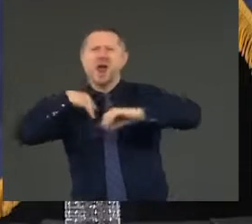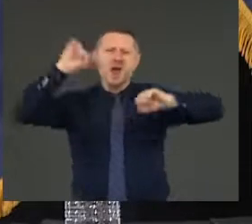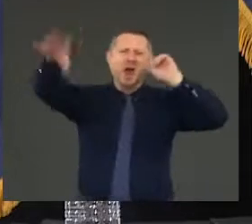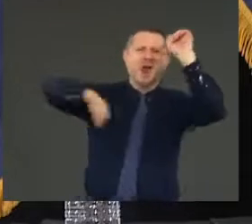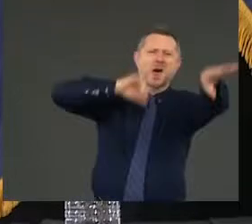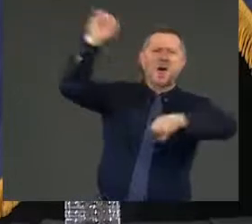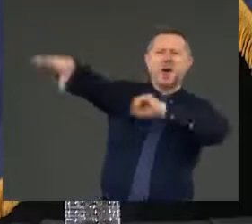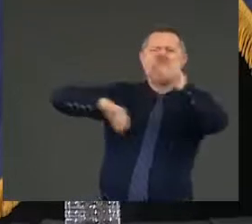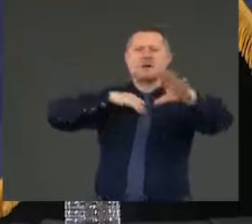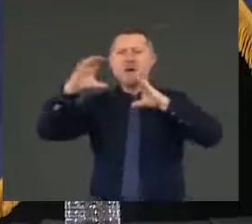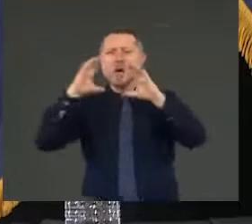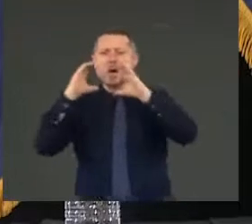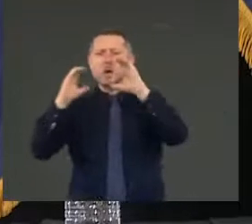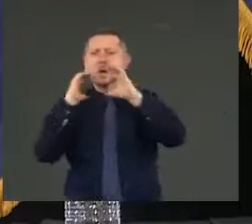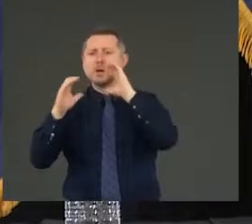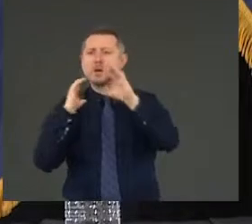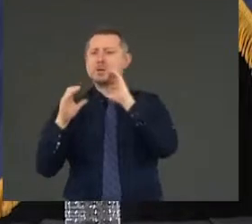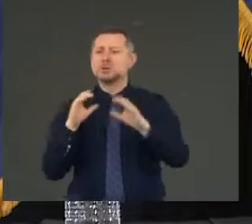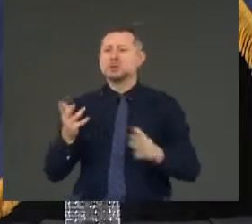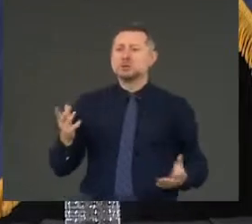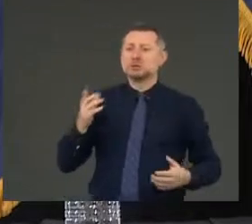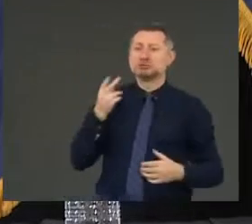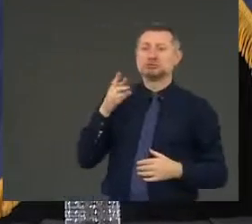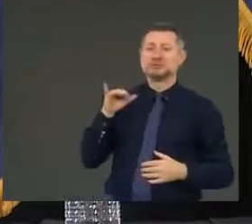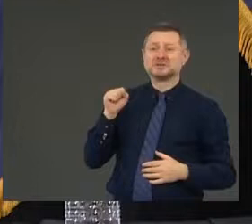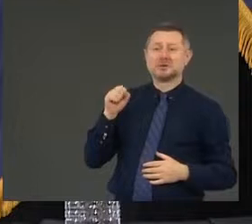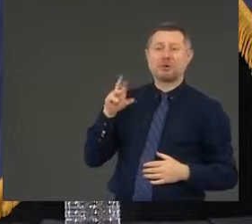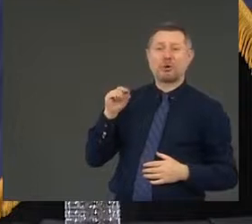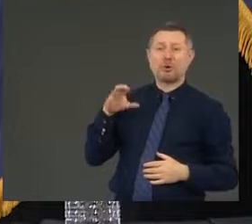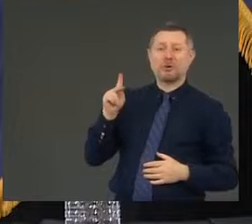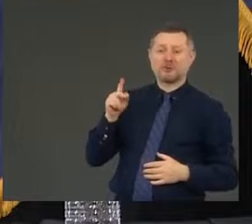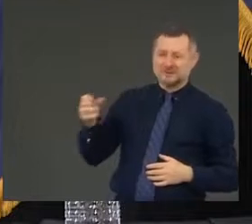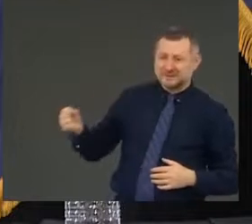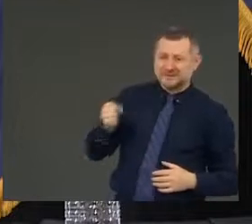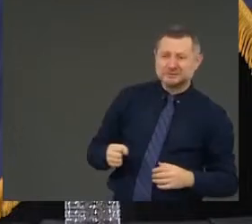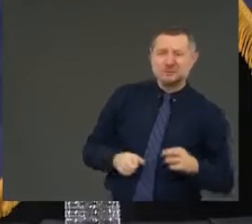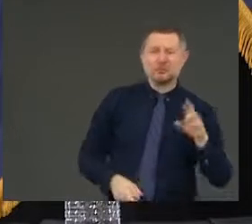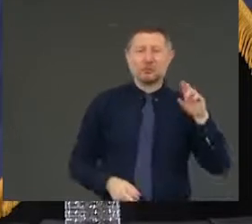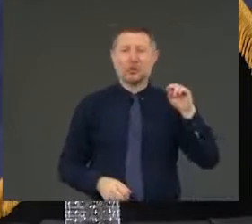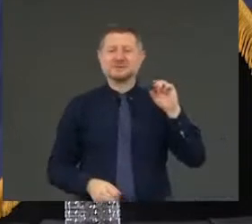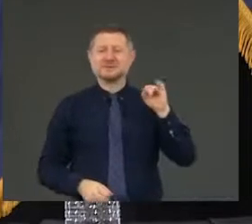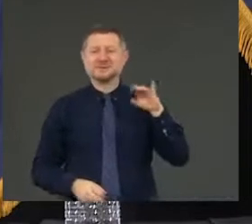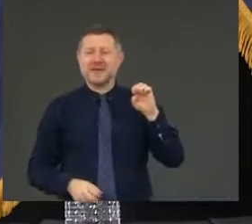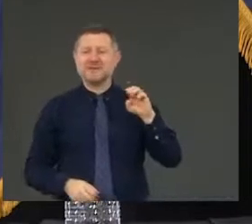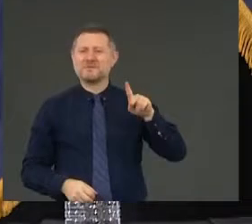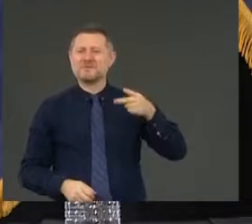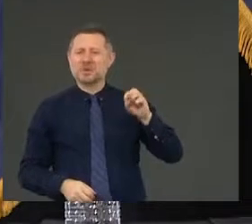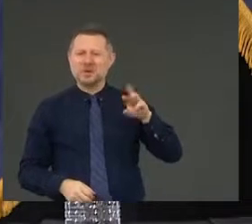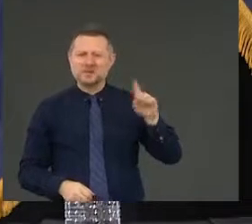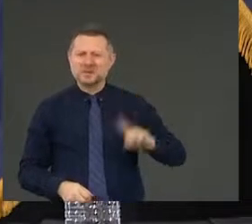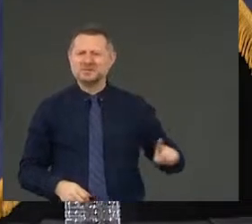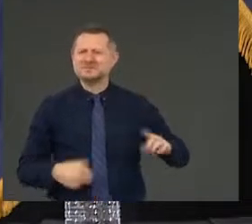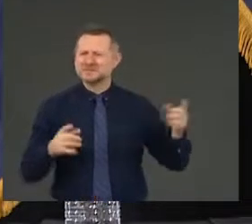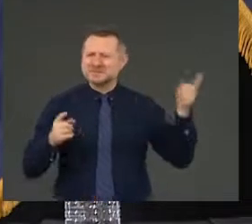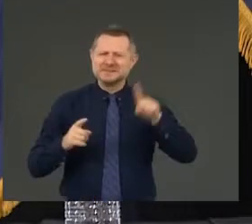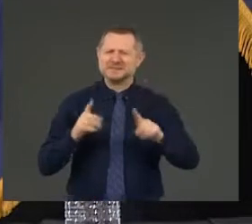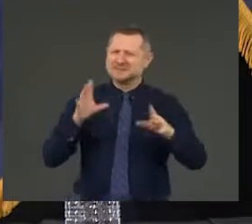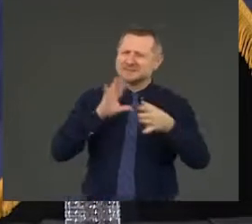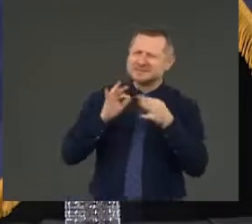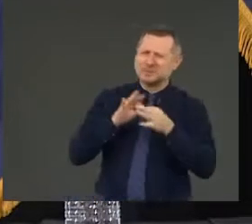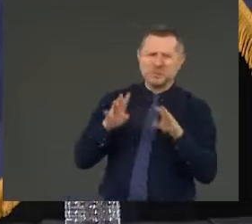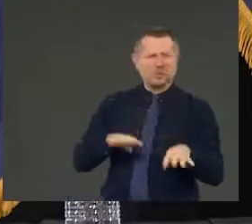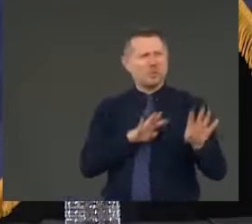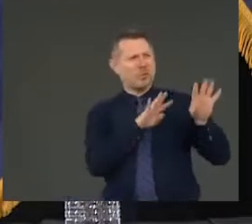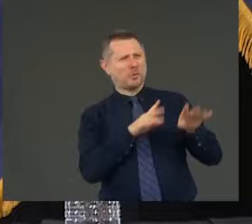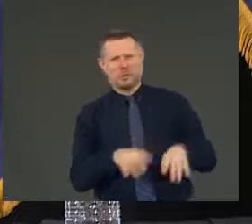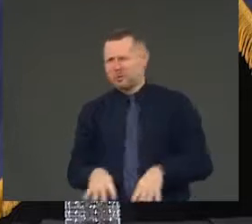And we had Chris Rock and Rosie Perez and different people bringing their credibility to the situation.